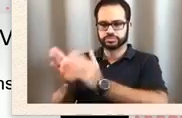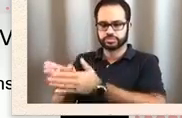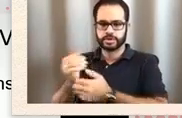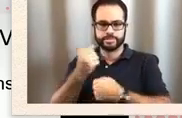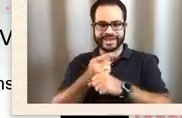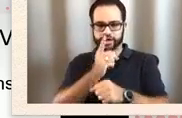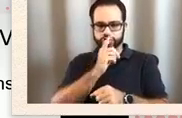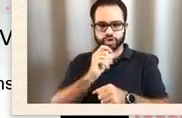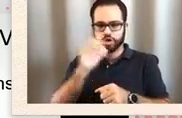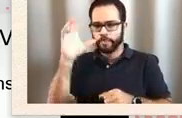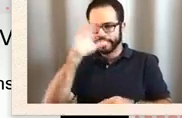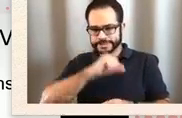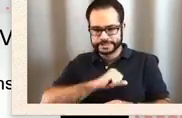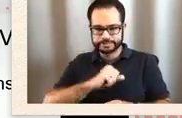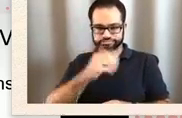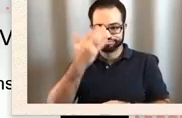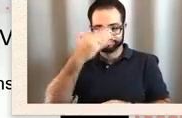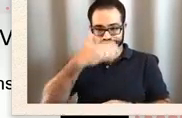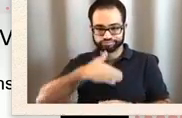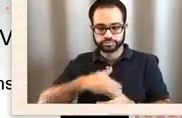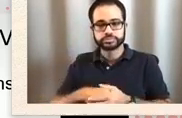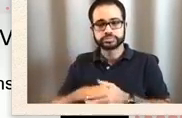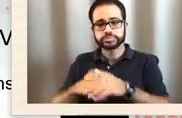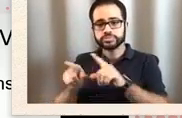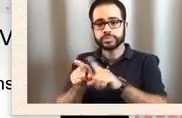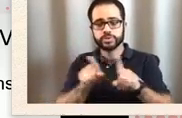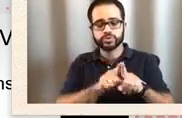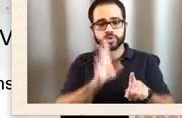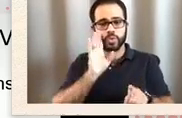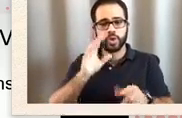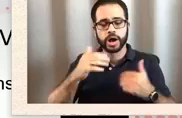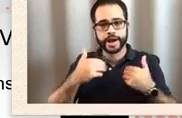anybody. And there will also be an additional